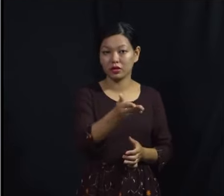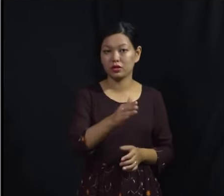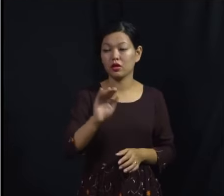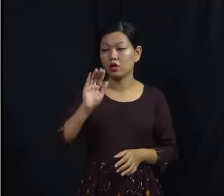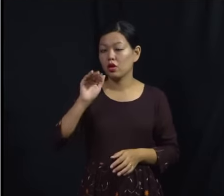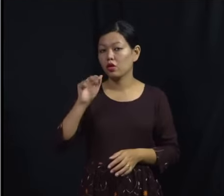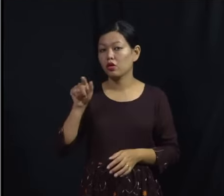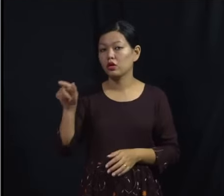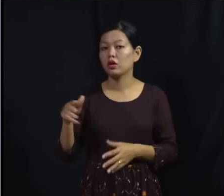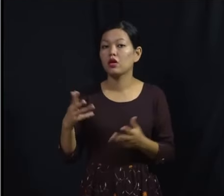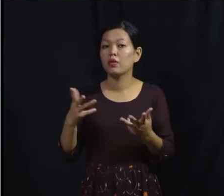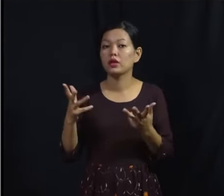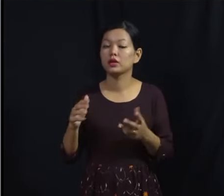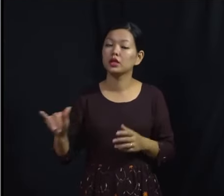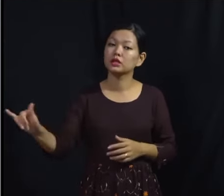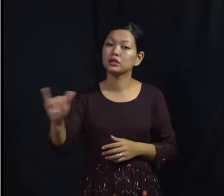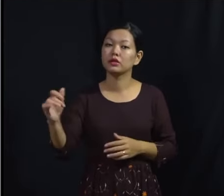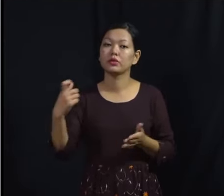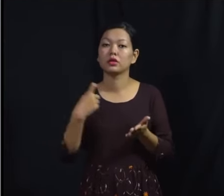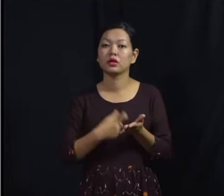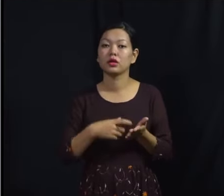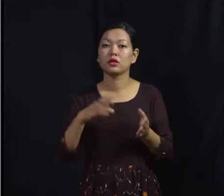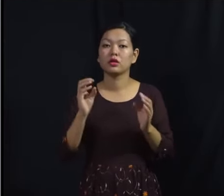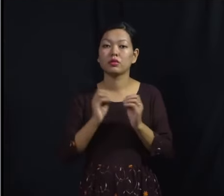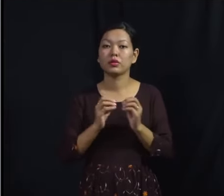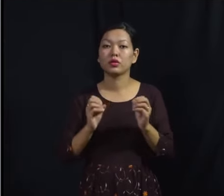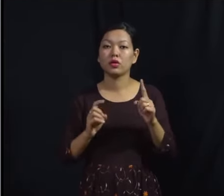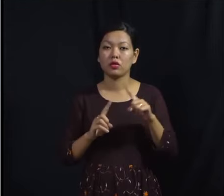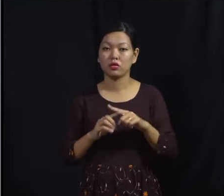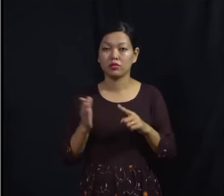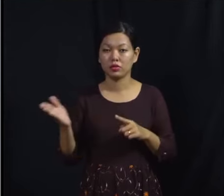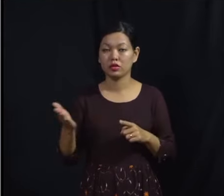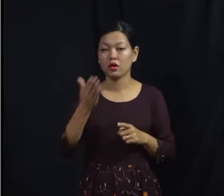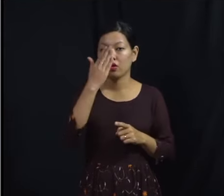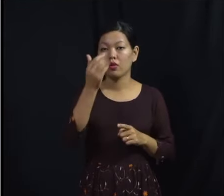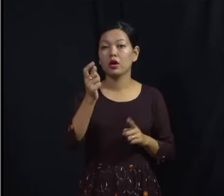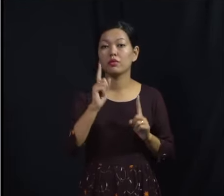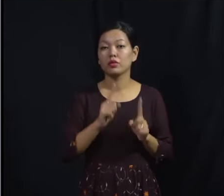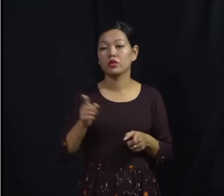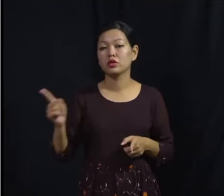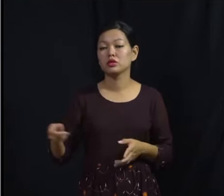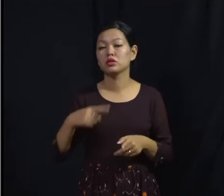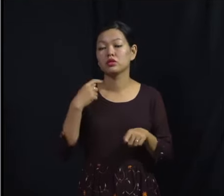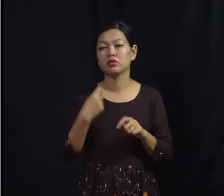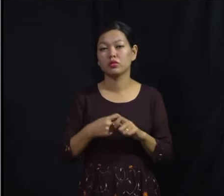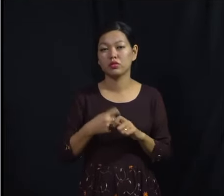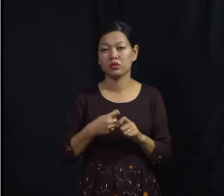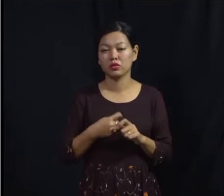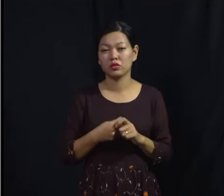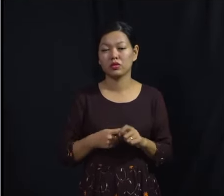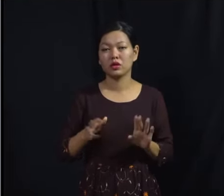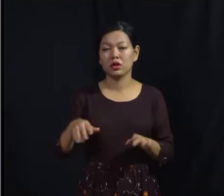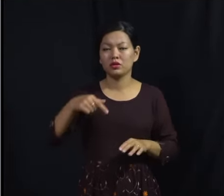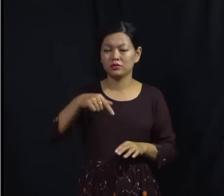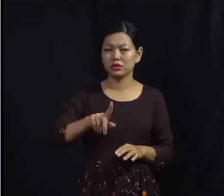brave, courageous, determined character traits that she has was recognized by Mrs. Andrew, who encouraged the